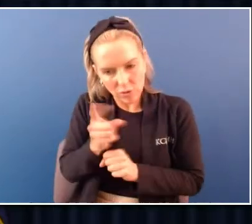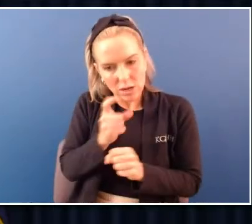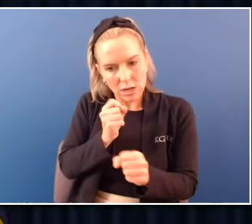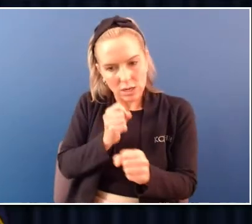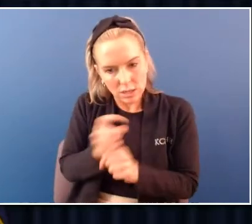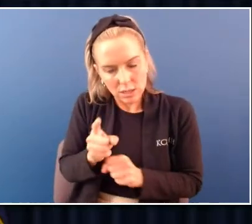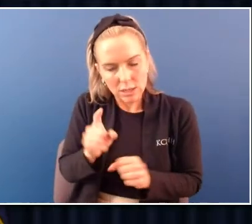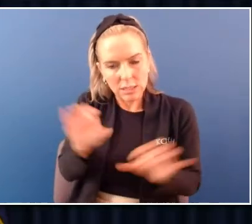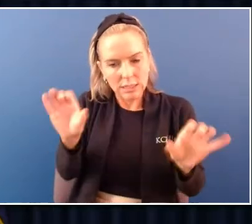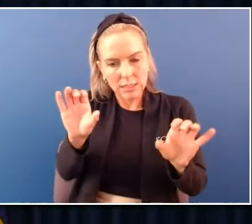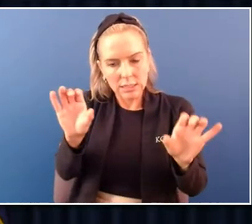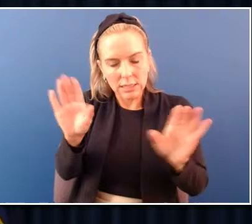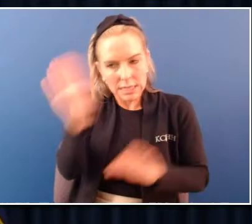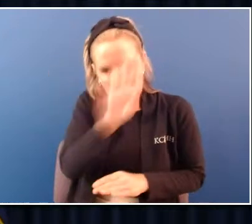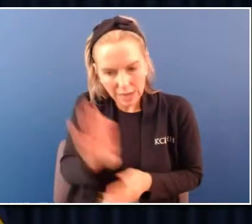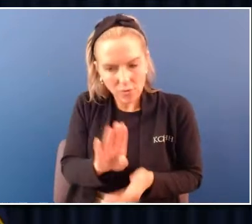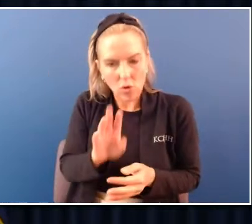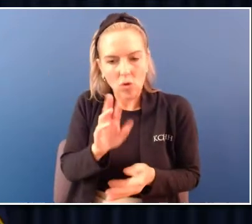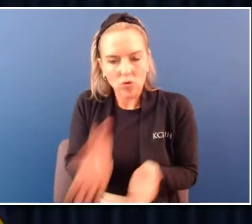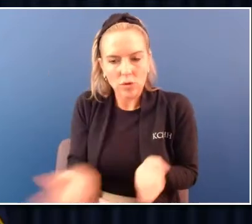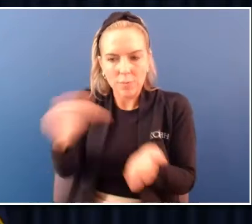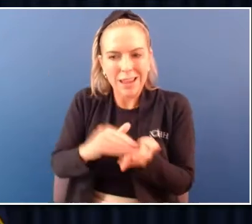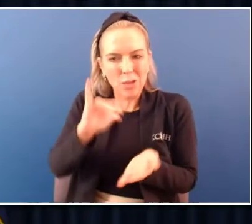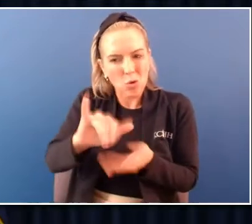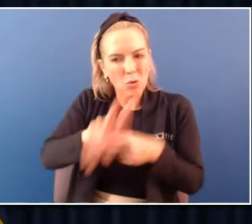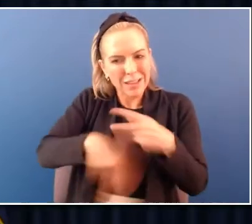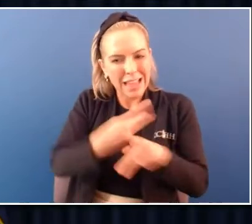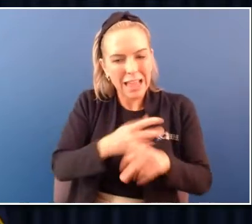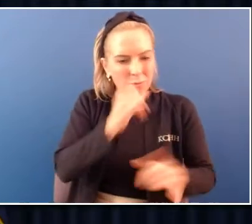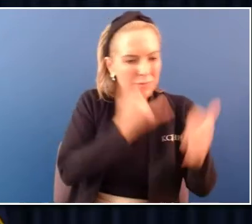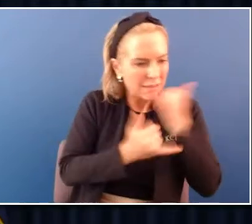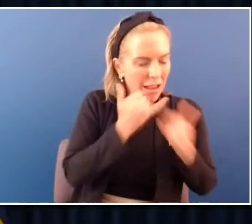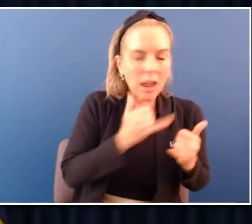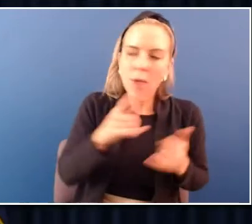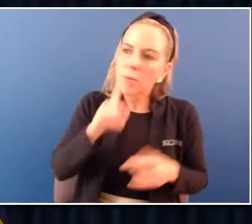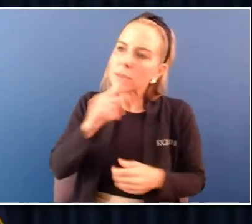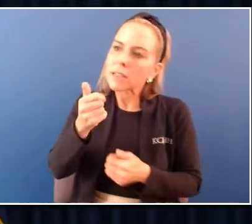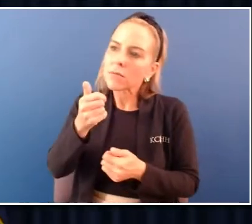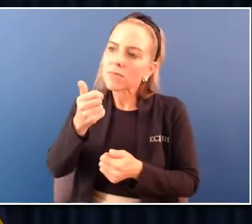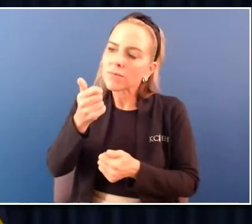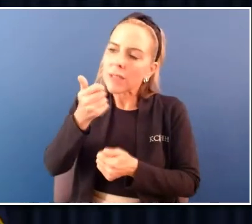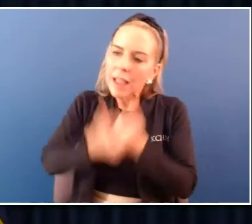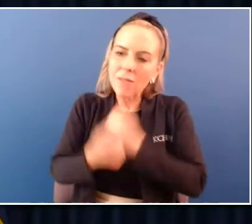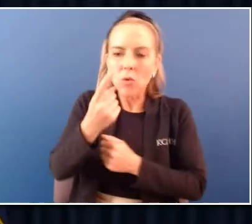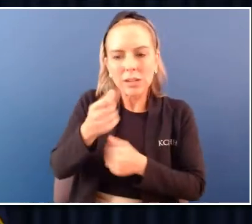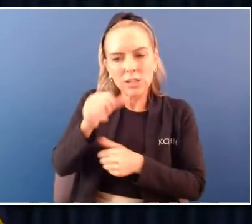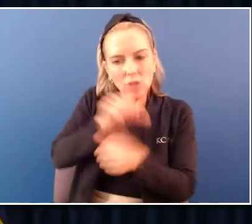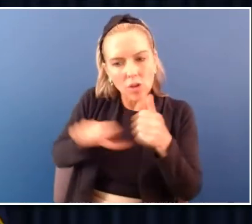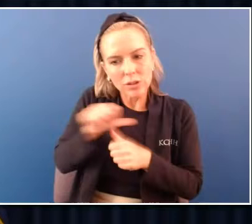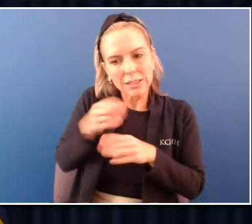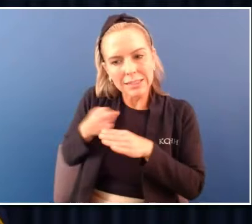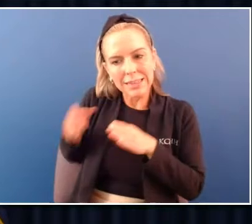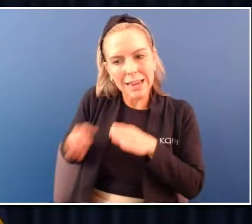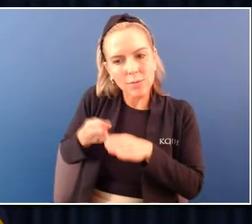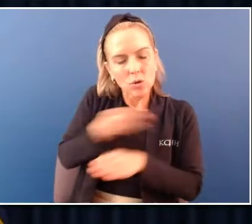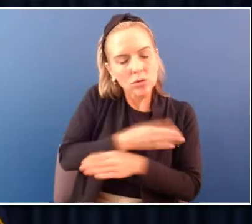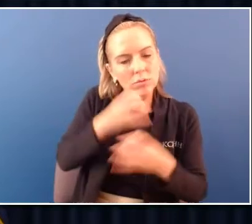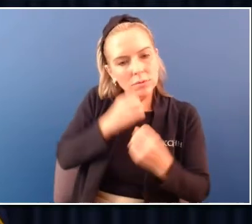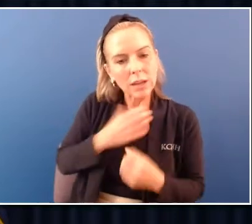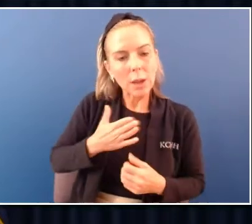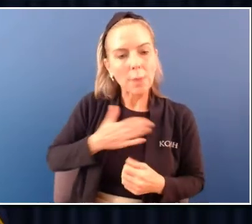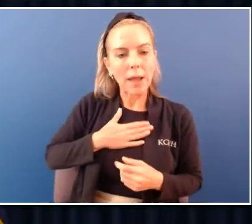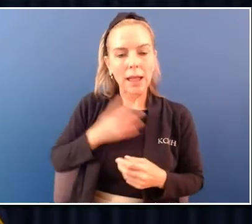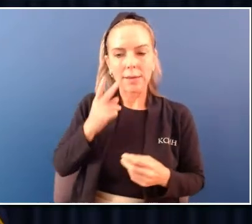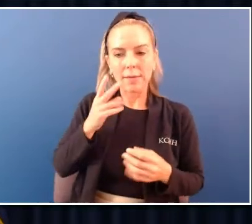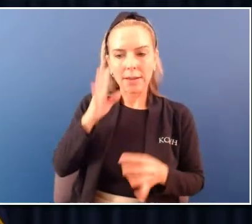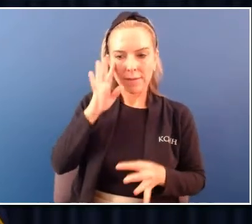repeating major mistakes, but also to always try to be each other's neighbor. And again, it goes back in my faith to the